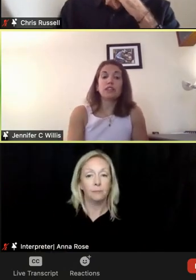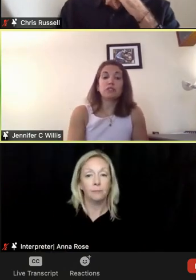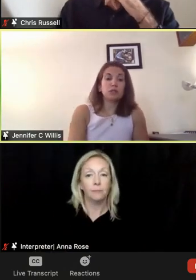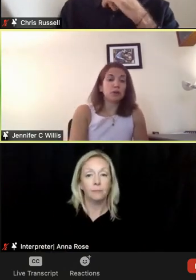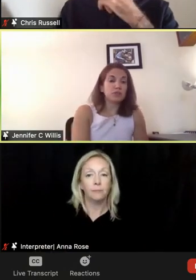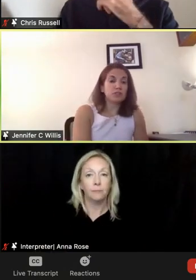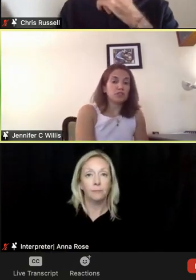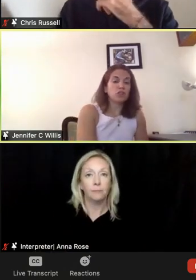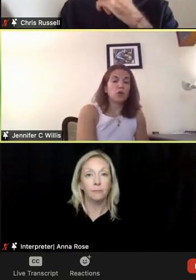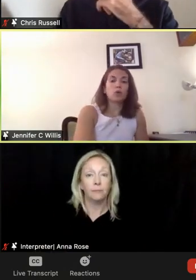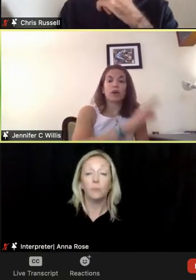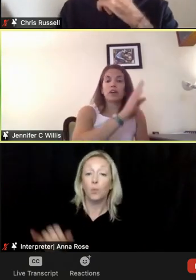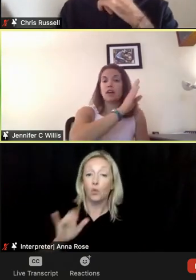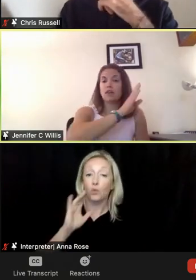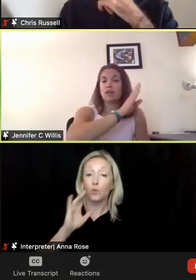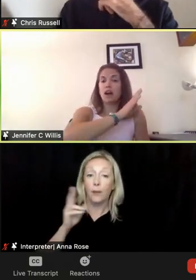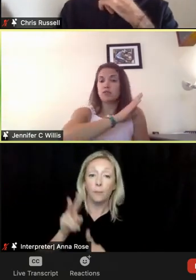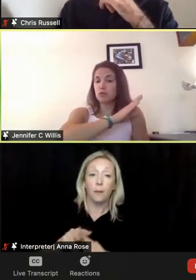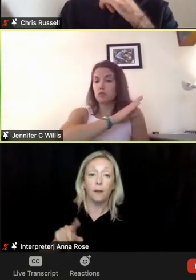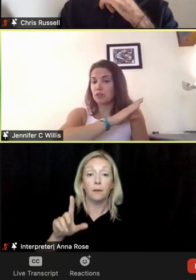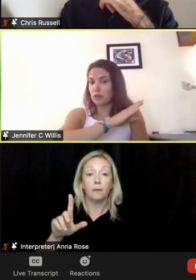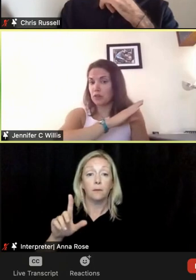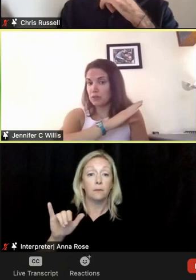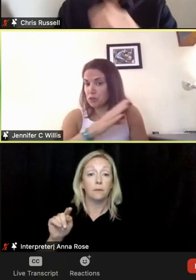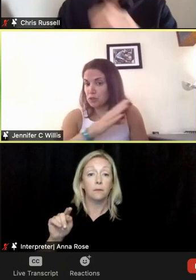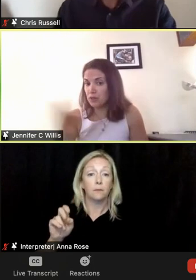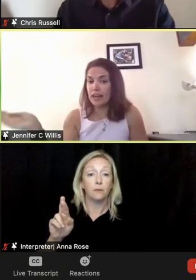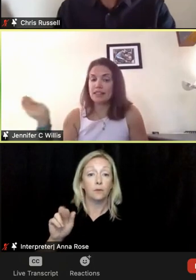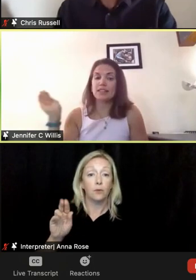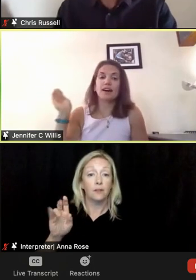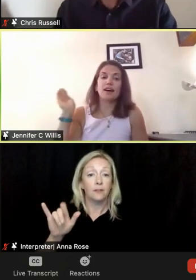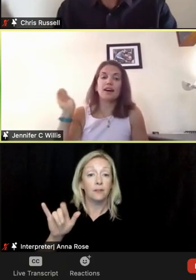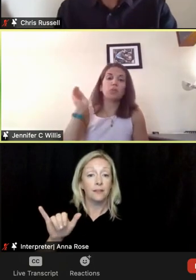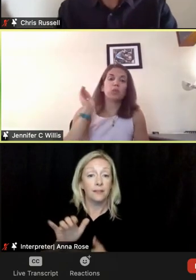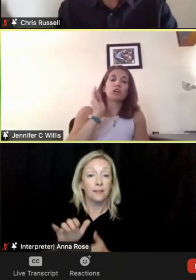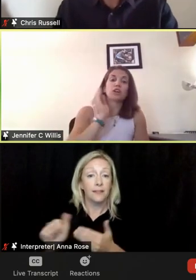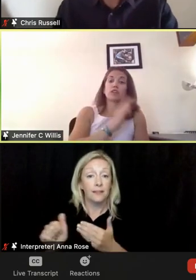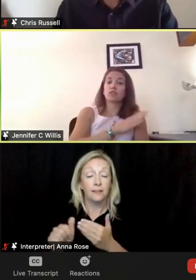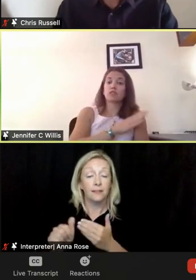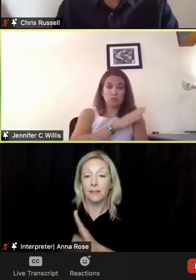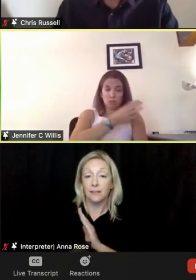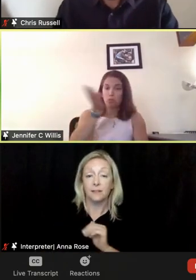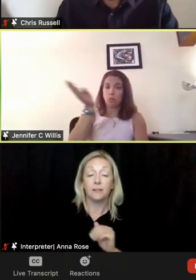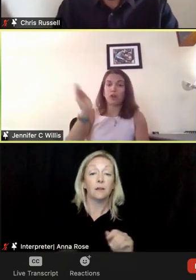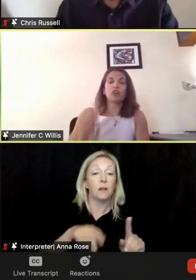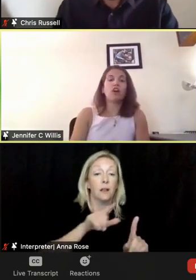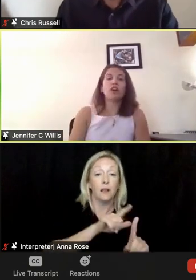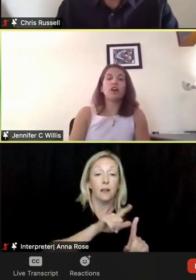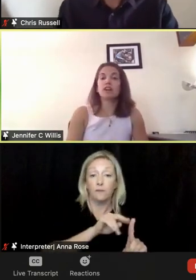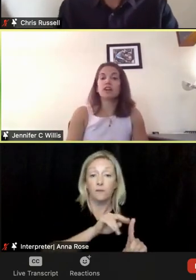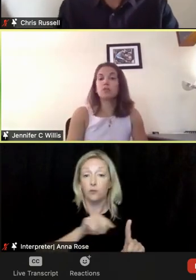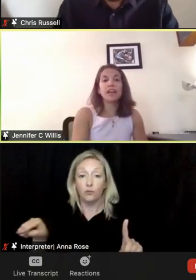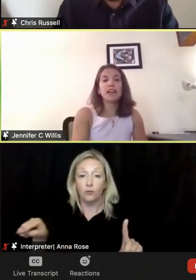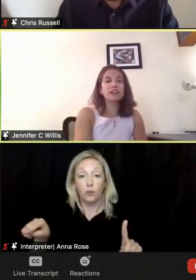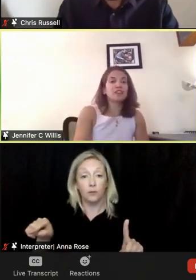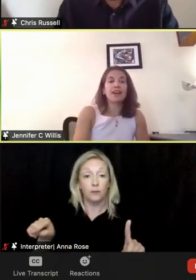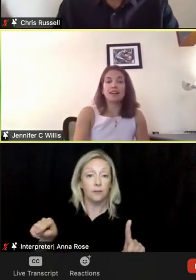Using them for literacy purposes. So we're working on objects moving from left to right. We're working